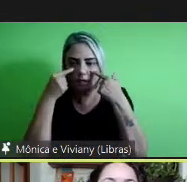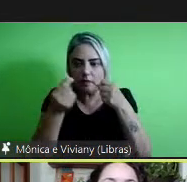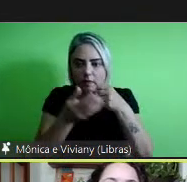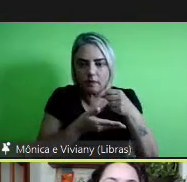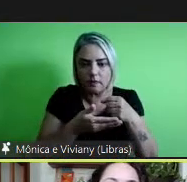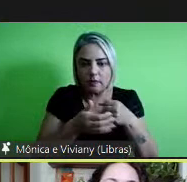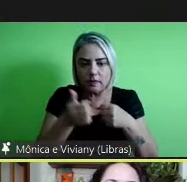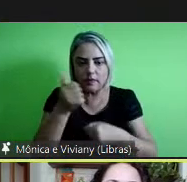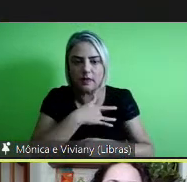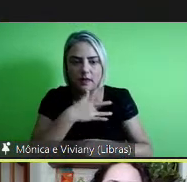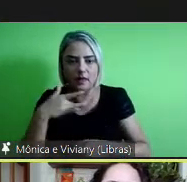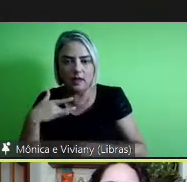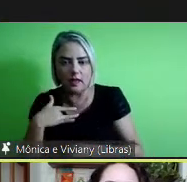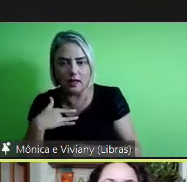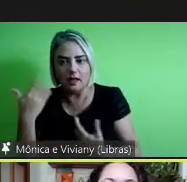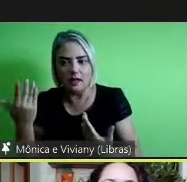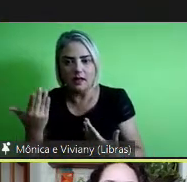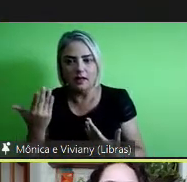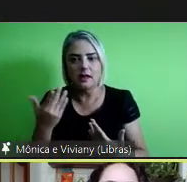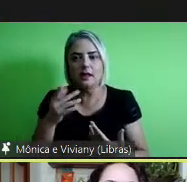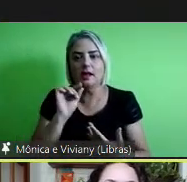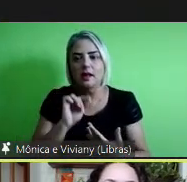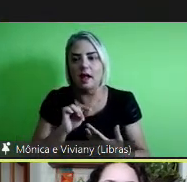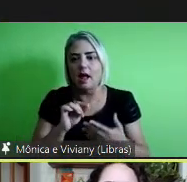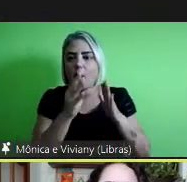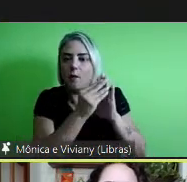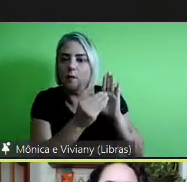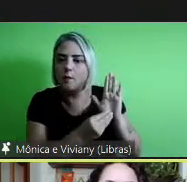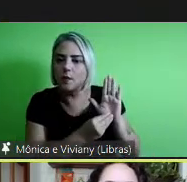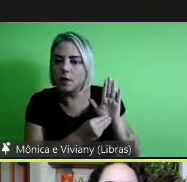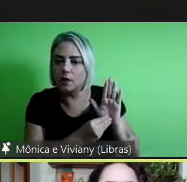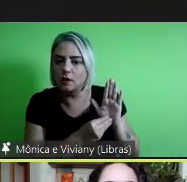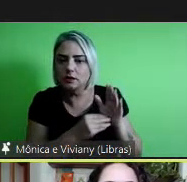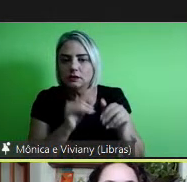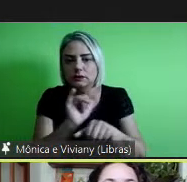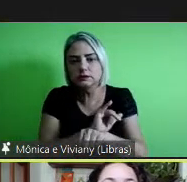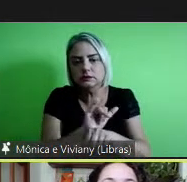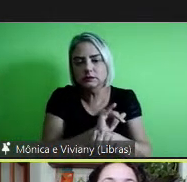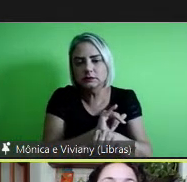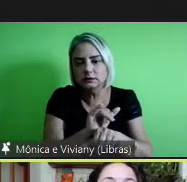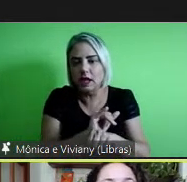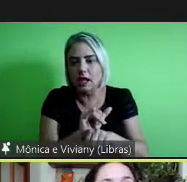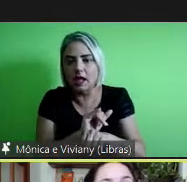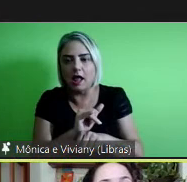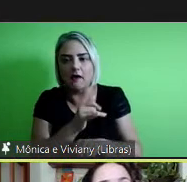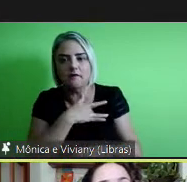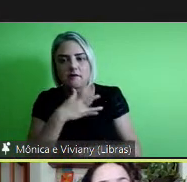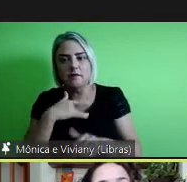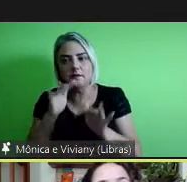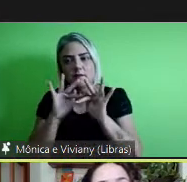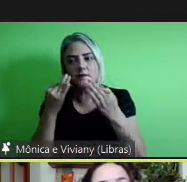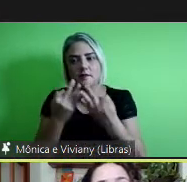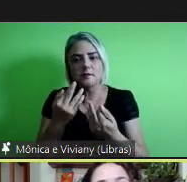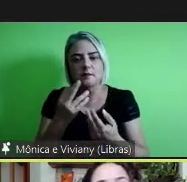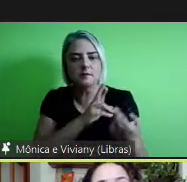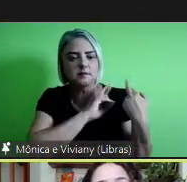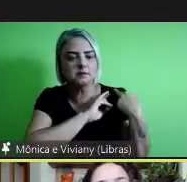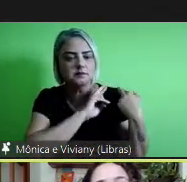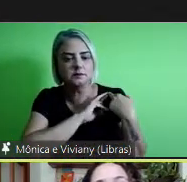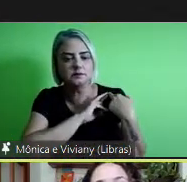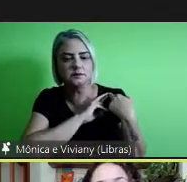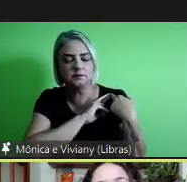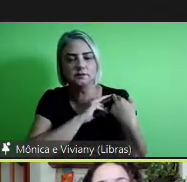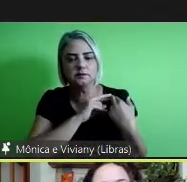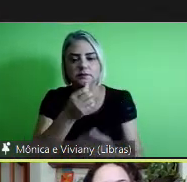model for primary health care, which is still predominant, which is called Estratégia Saúde da Família, which